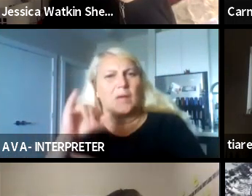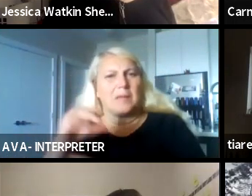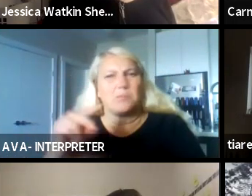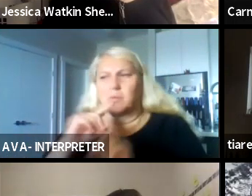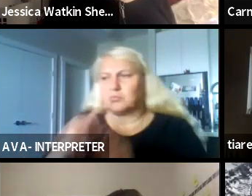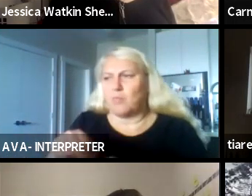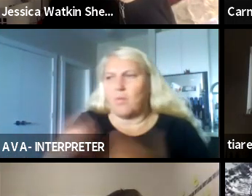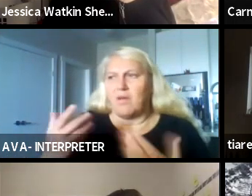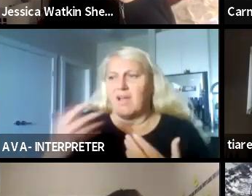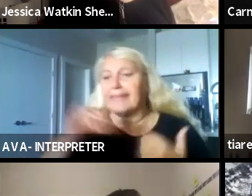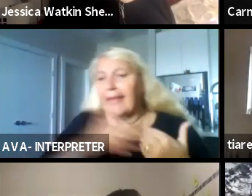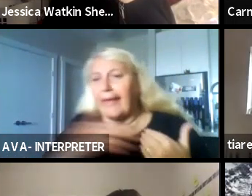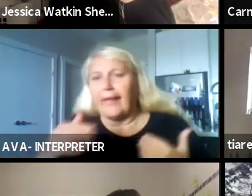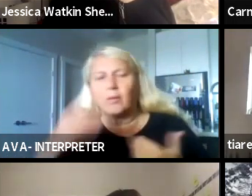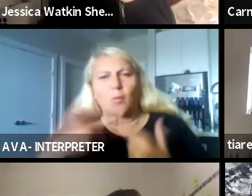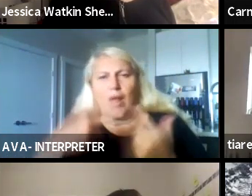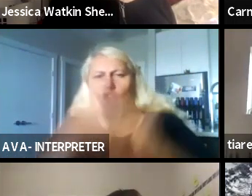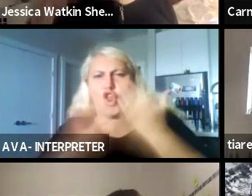look like?